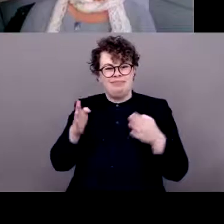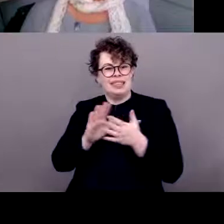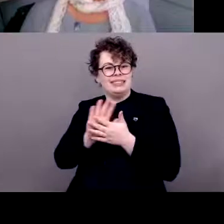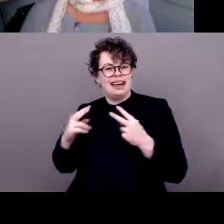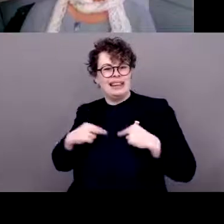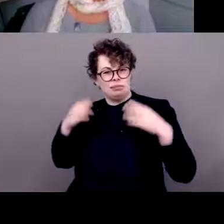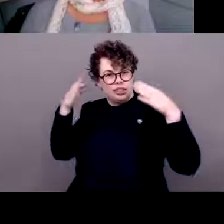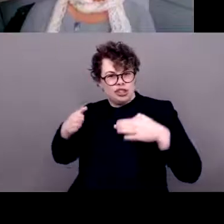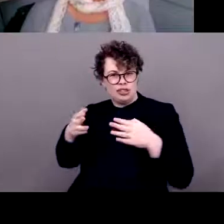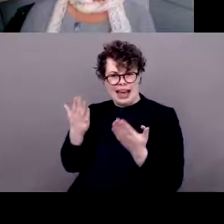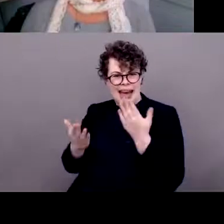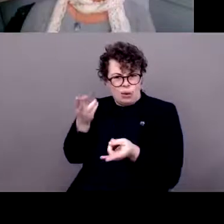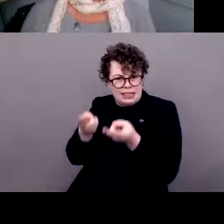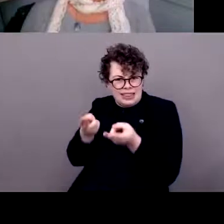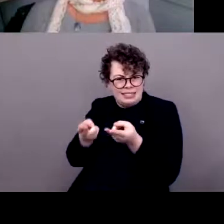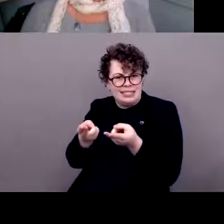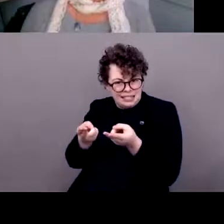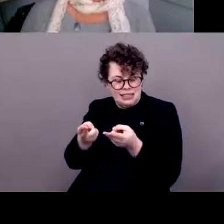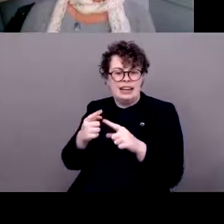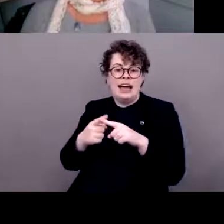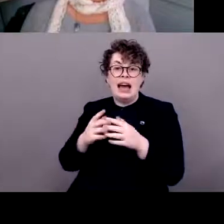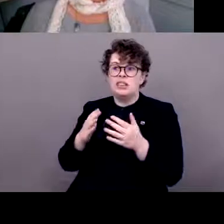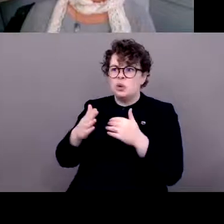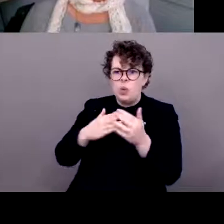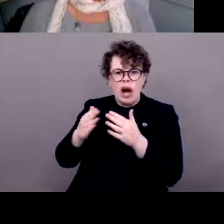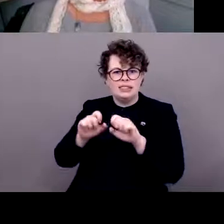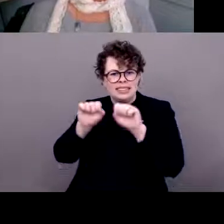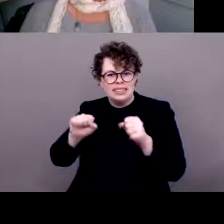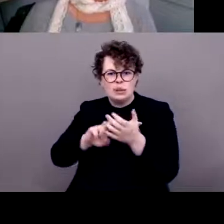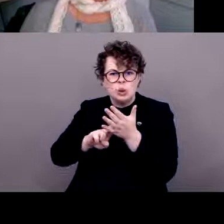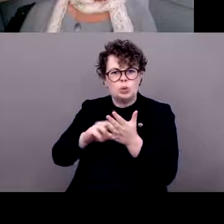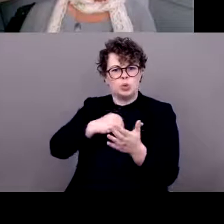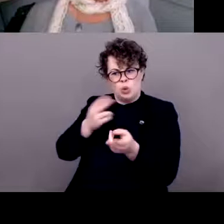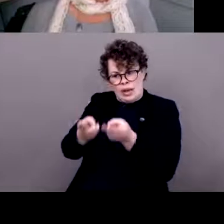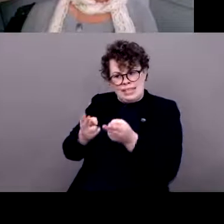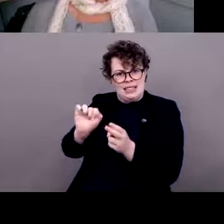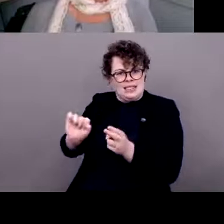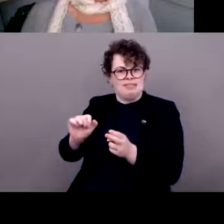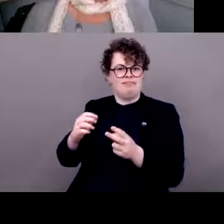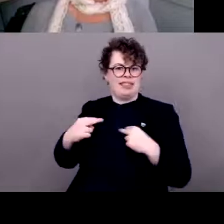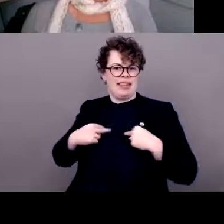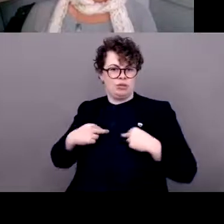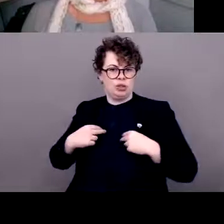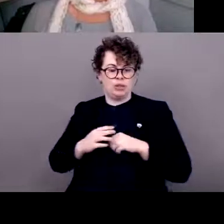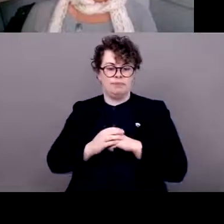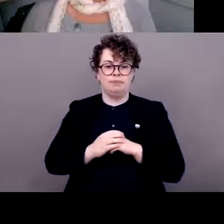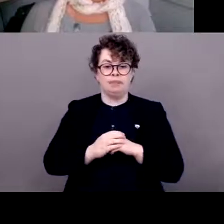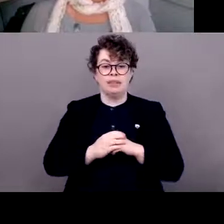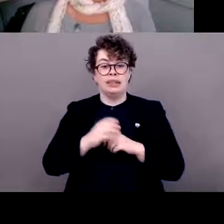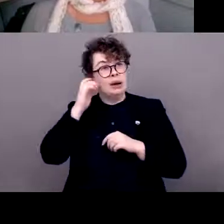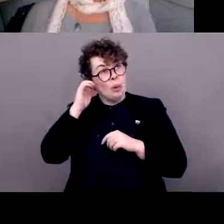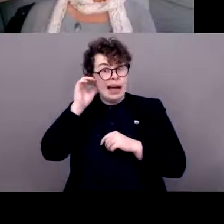in developing and using assessments of sign language. Well, one area is, well, where do we start?